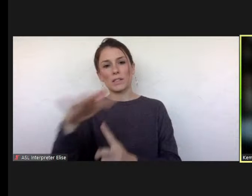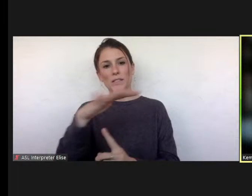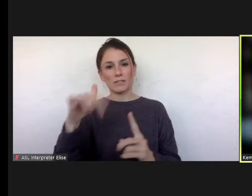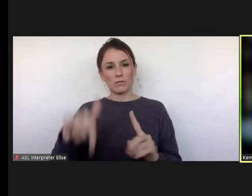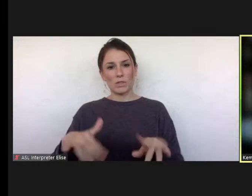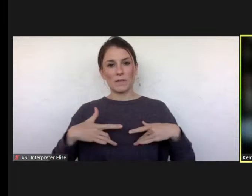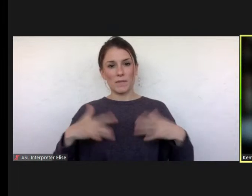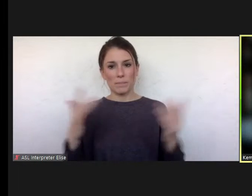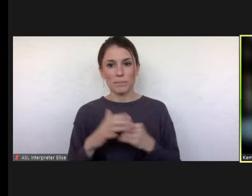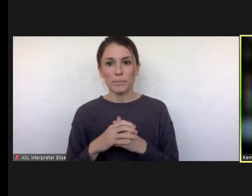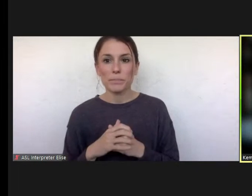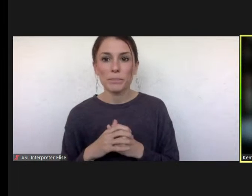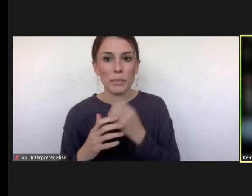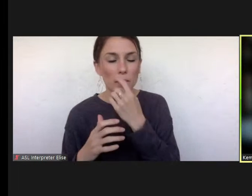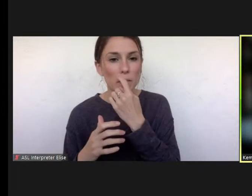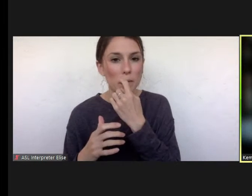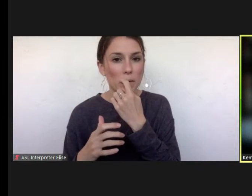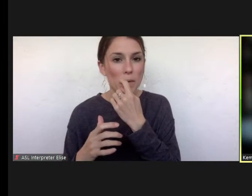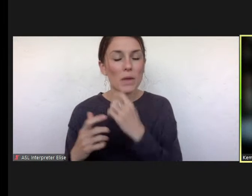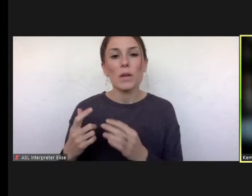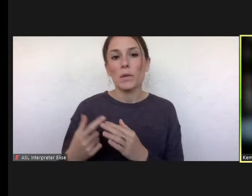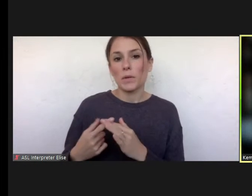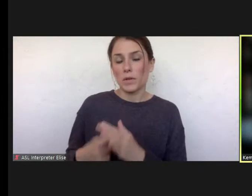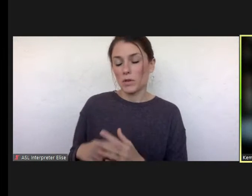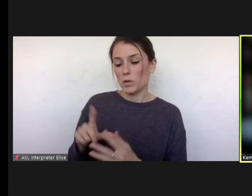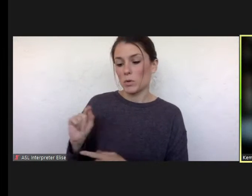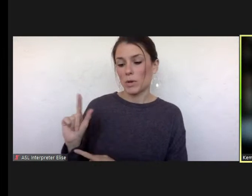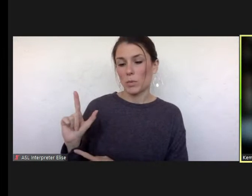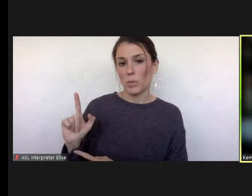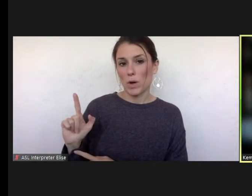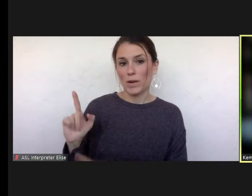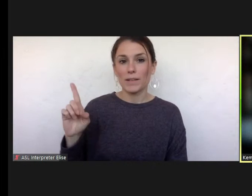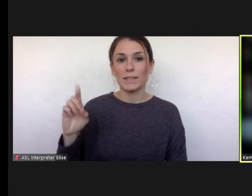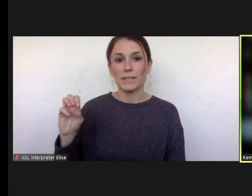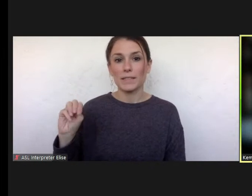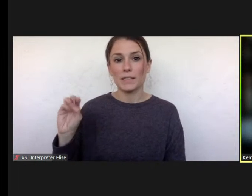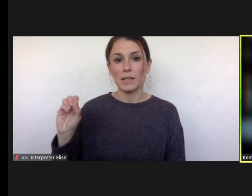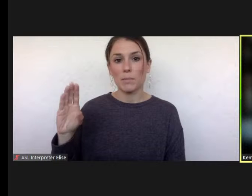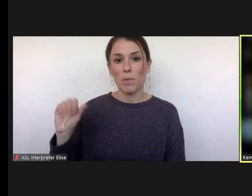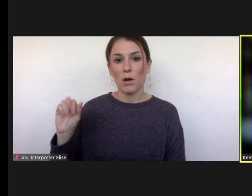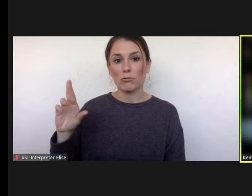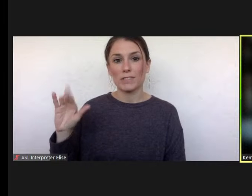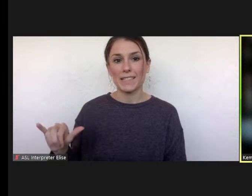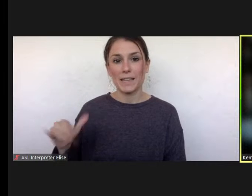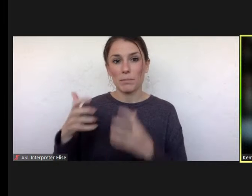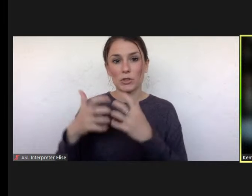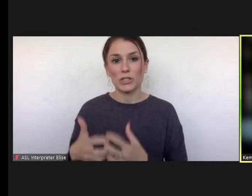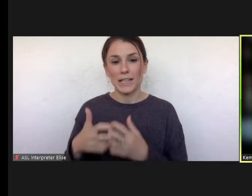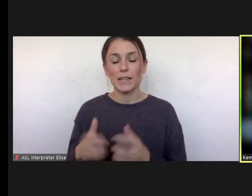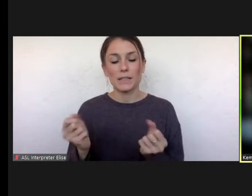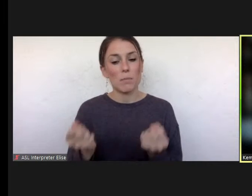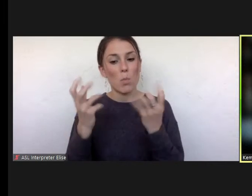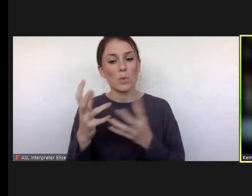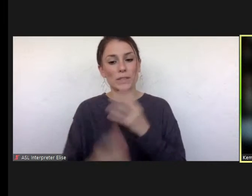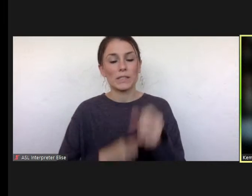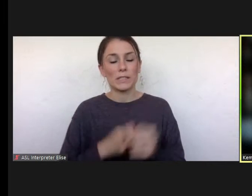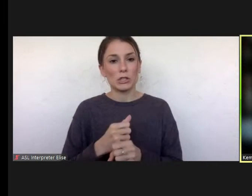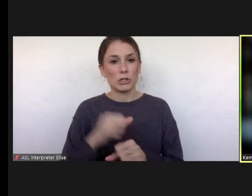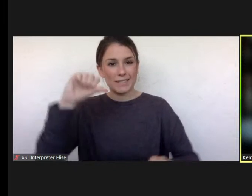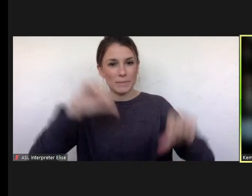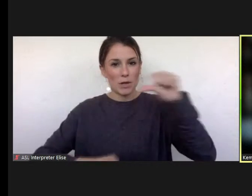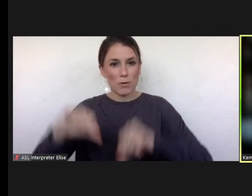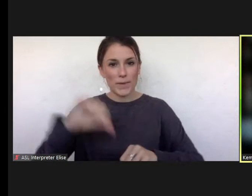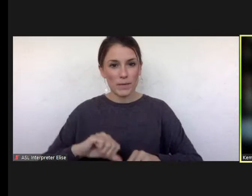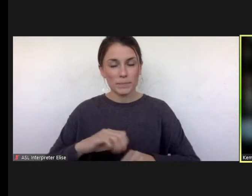Launched in 2021, Democracy Machine is a multi-year experiment